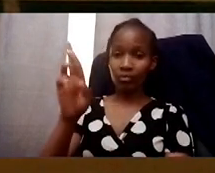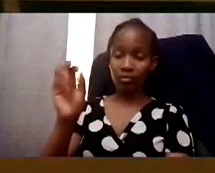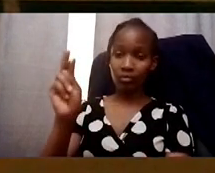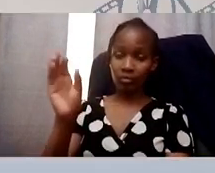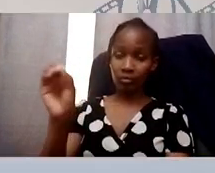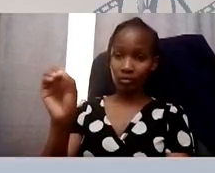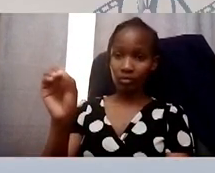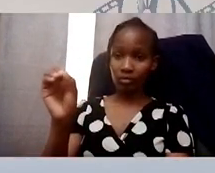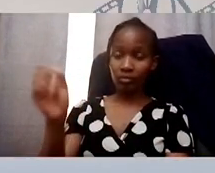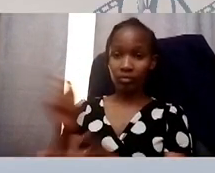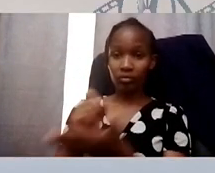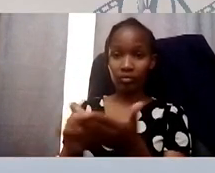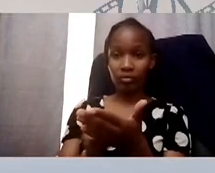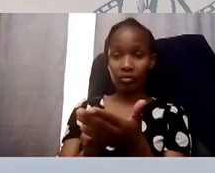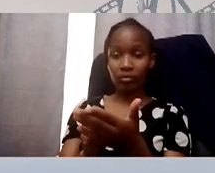Antonio Guterres,